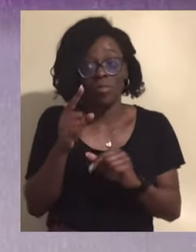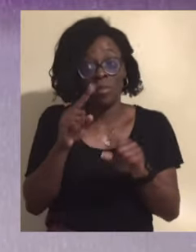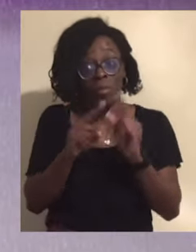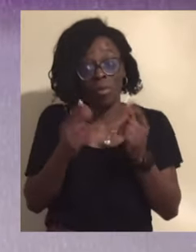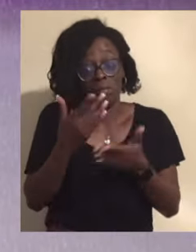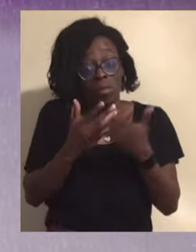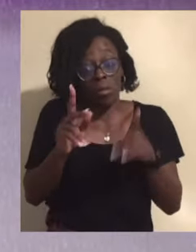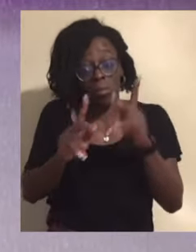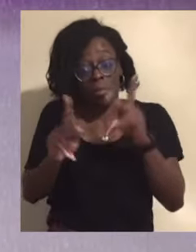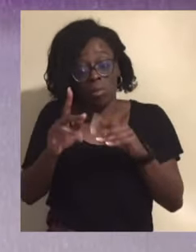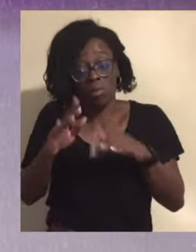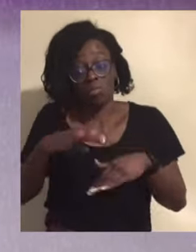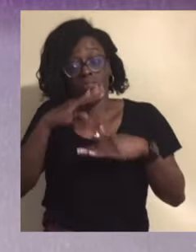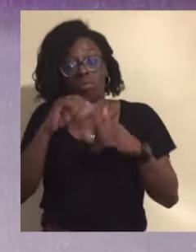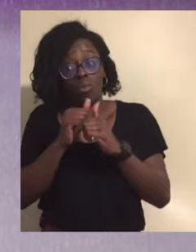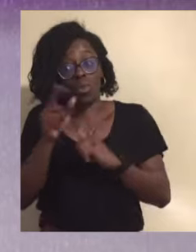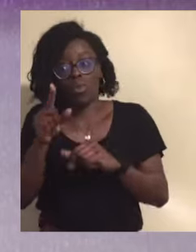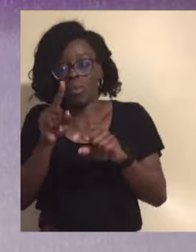applied the pressure yet.